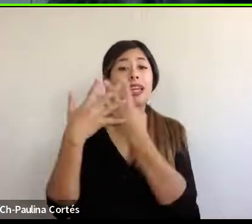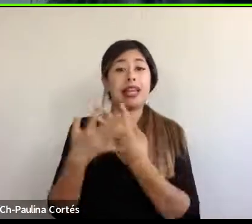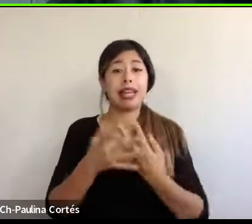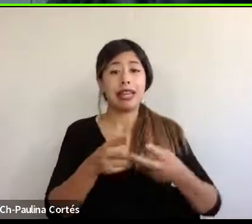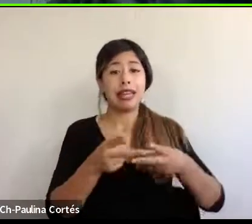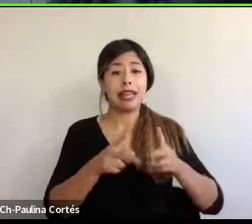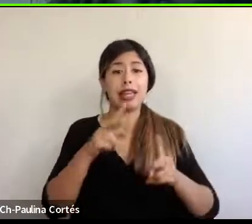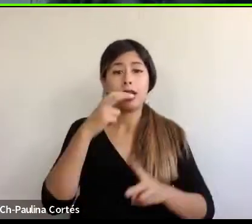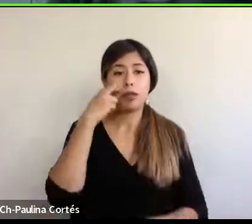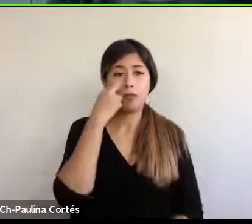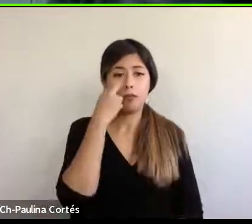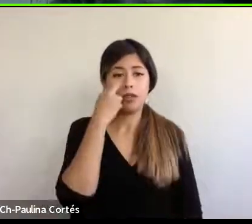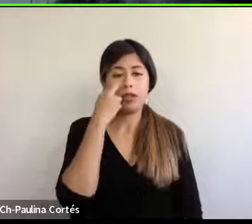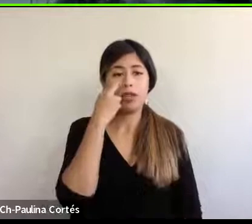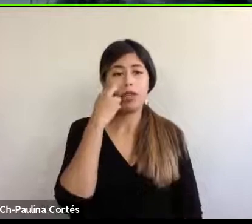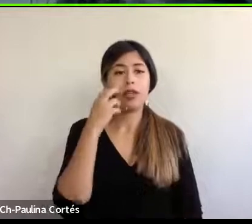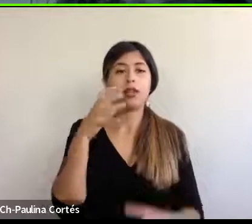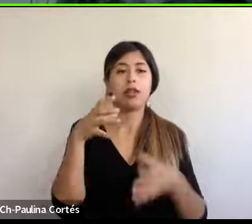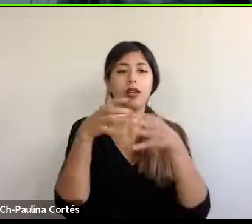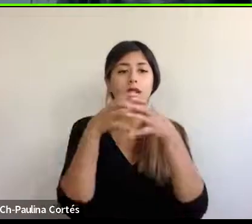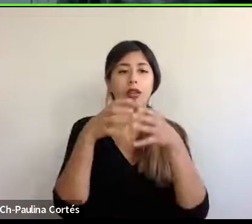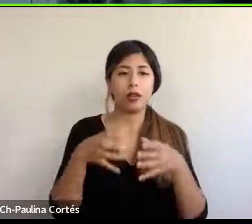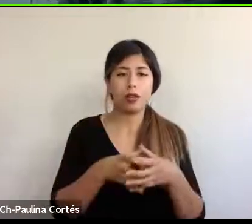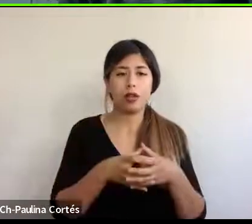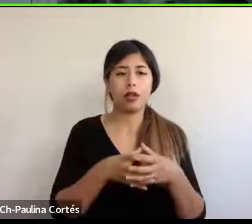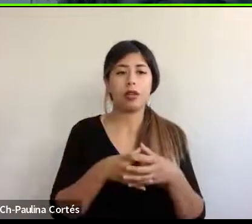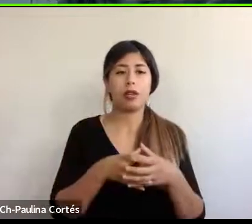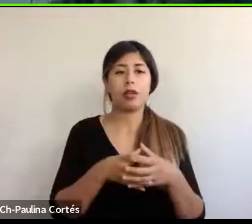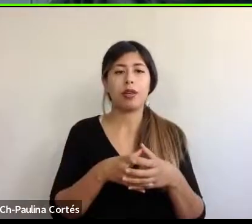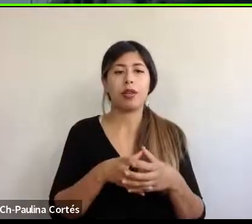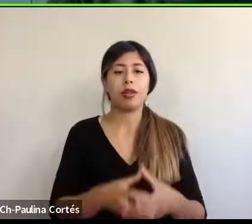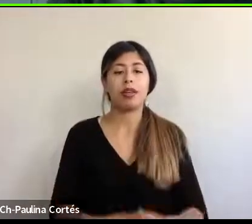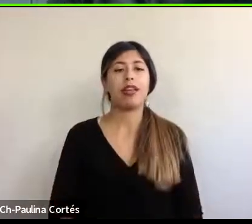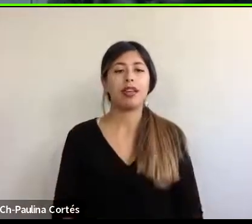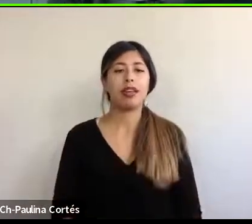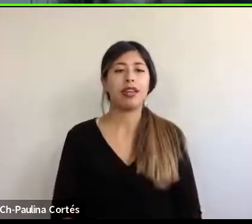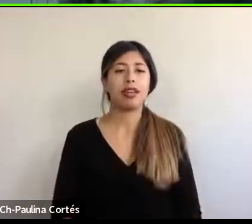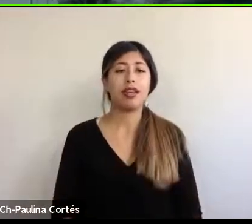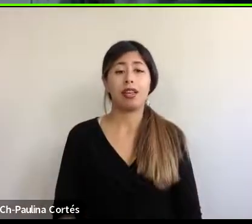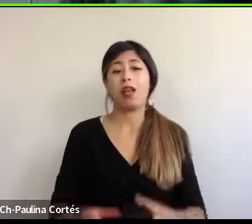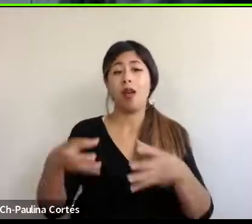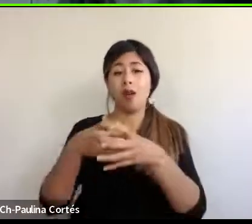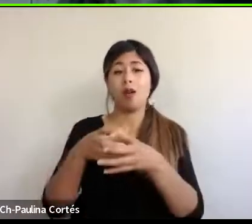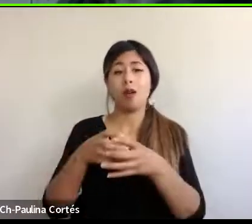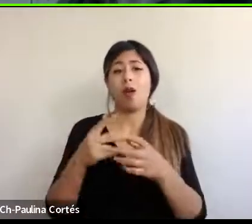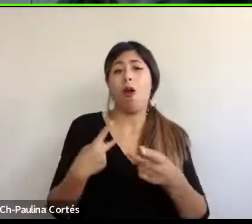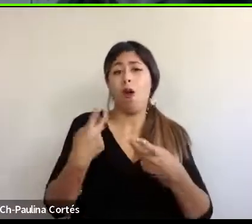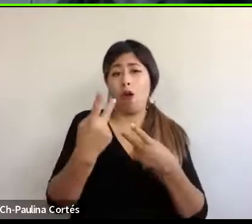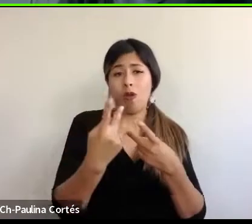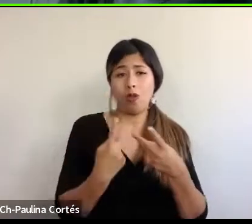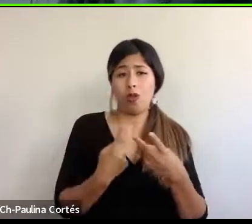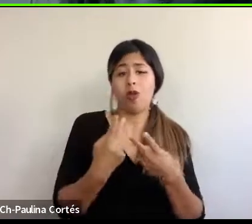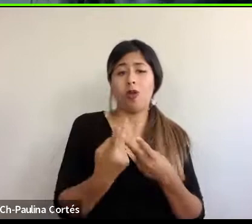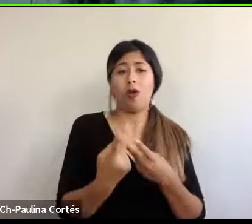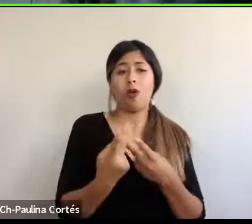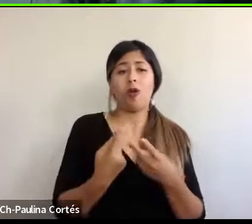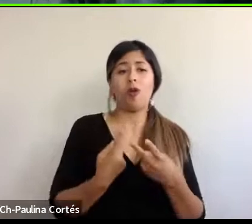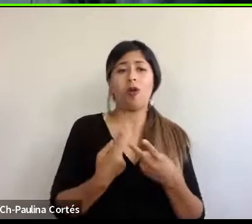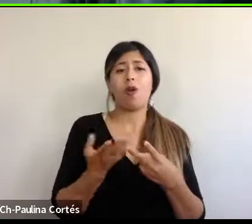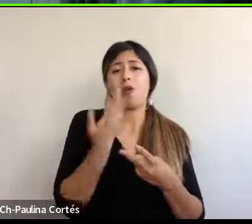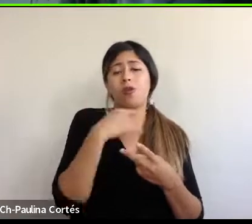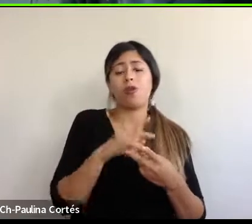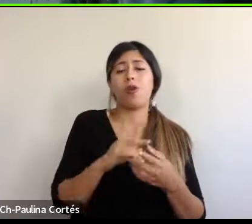lot of other films. Basically, One World and Movies That Matter and a film festival in Geneva are one of the co-founders of the Human Rights Film